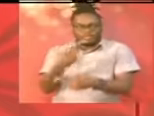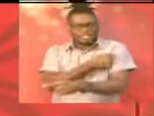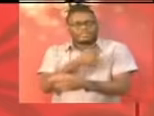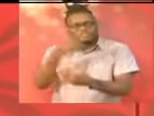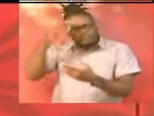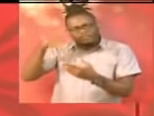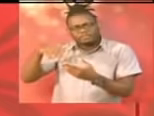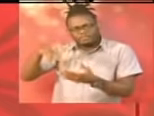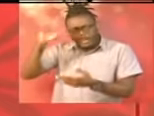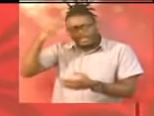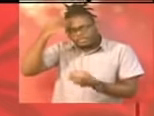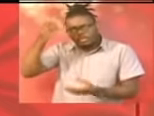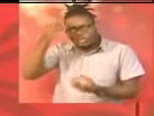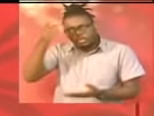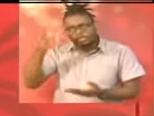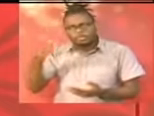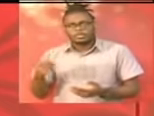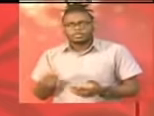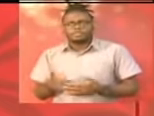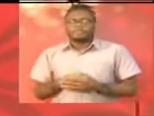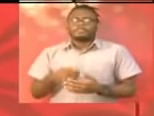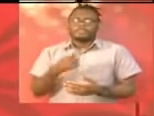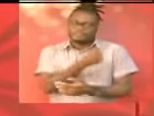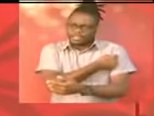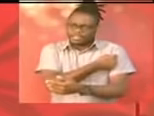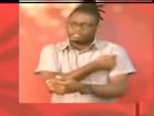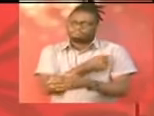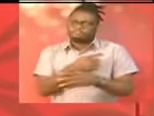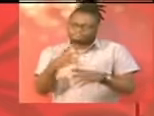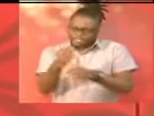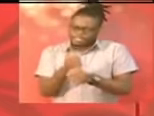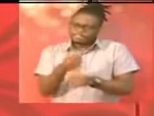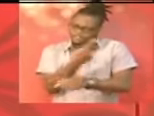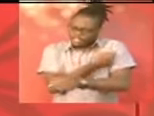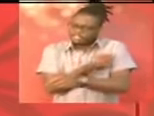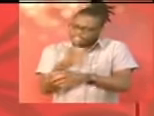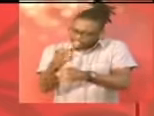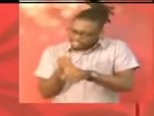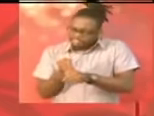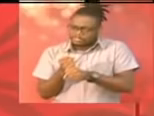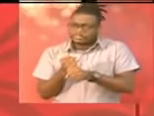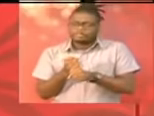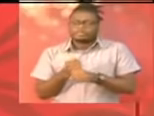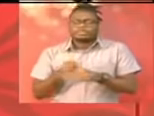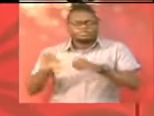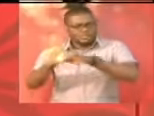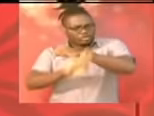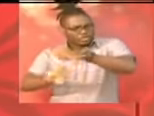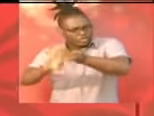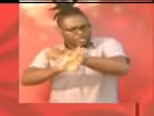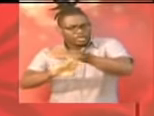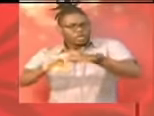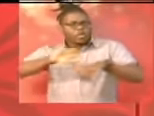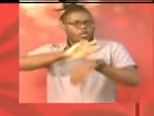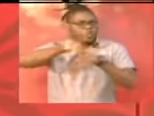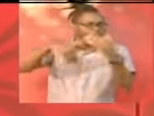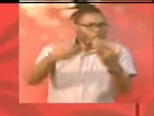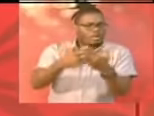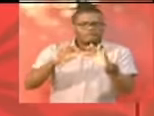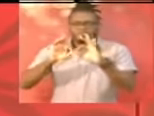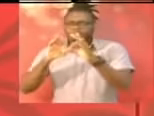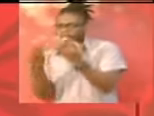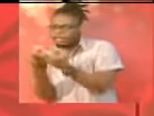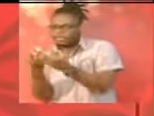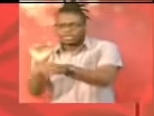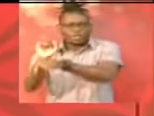Protect yourself, your loved ones, your co-workers, and all of those you come into contact with. In closing, in the